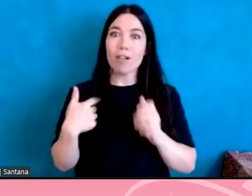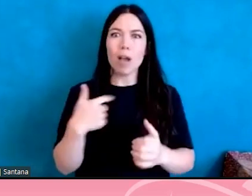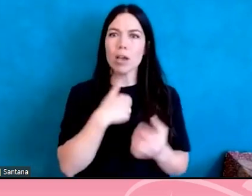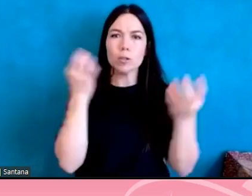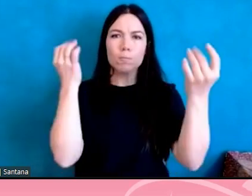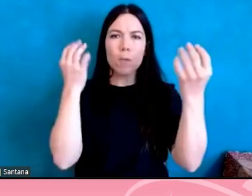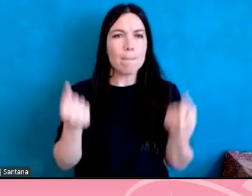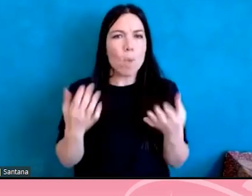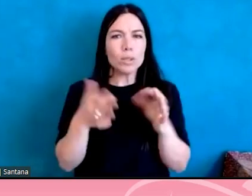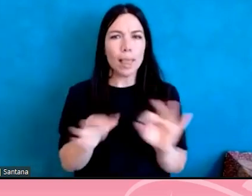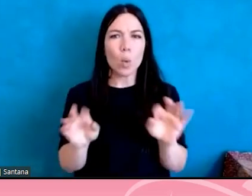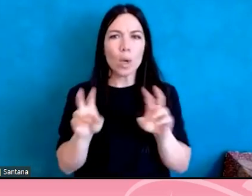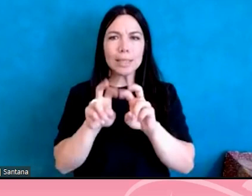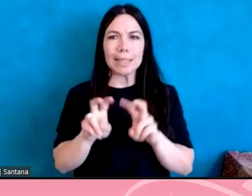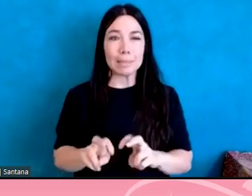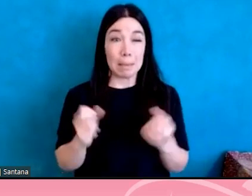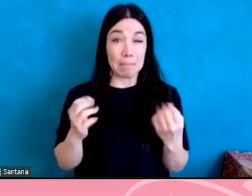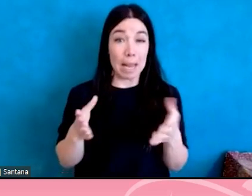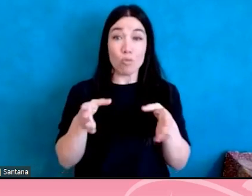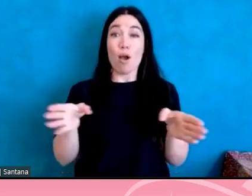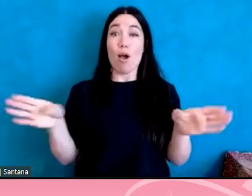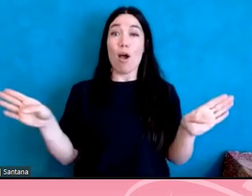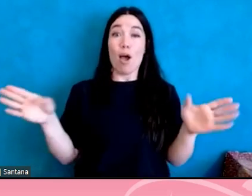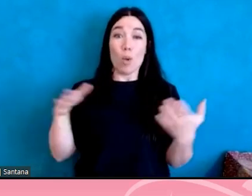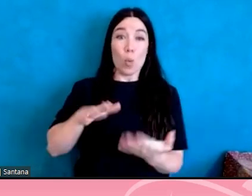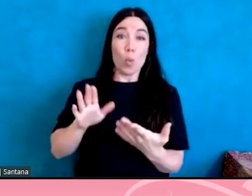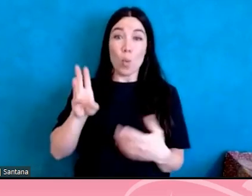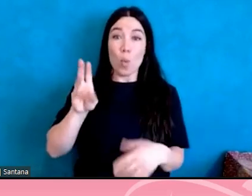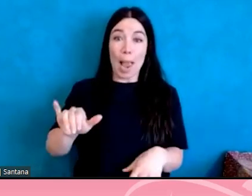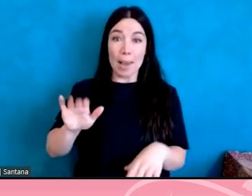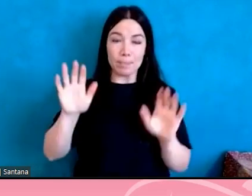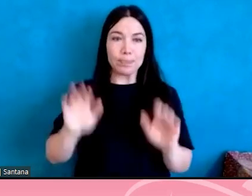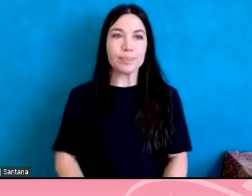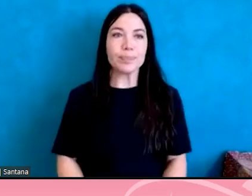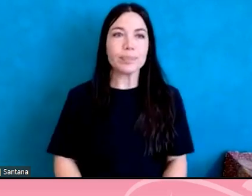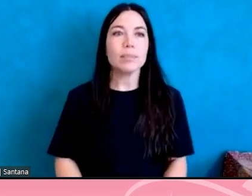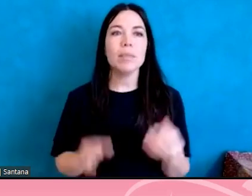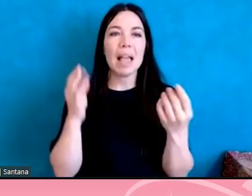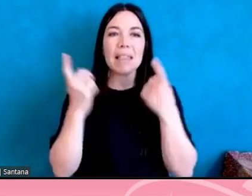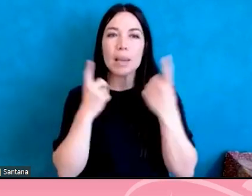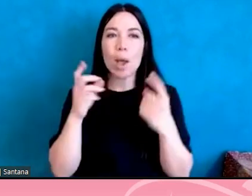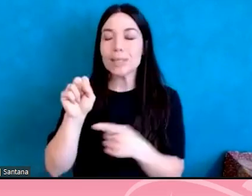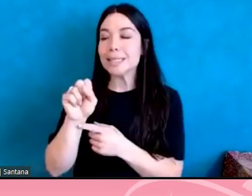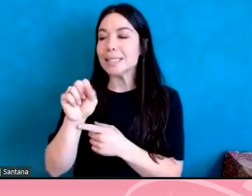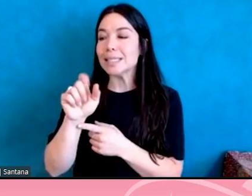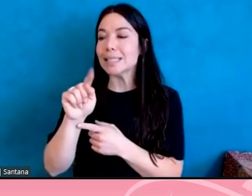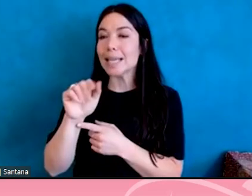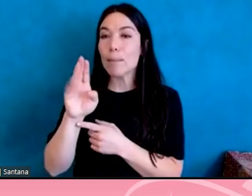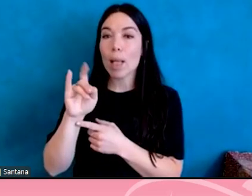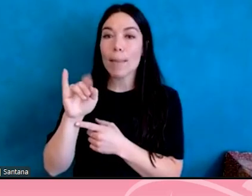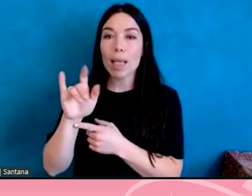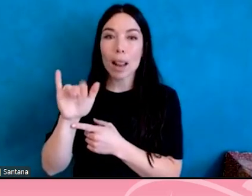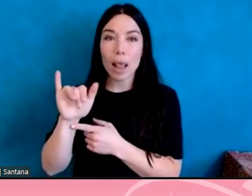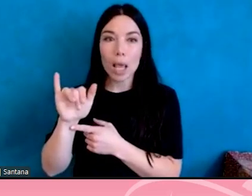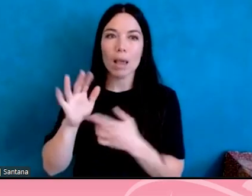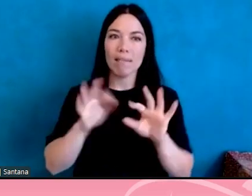same way we think about native speakers in a very broad way. Thinking about stimulability, family involvement, the ability to